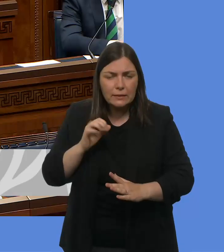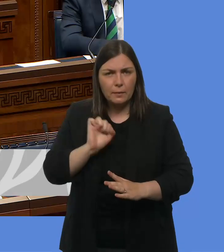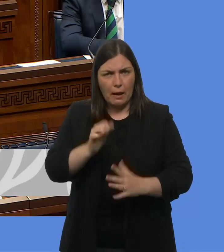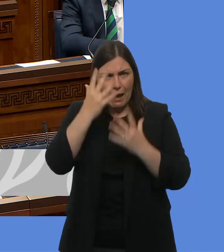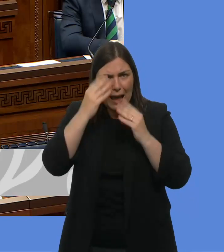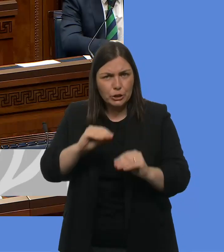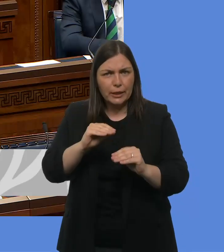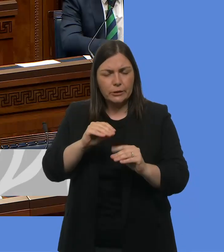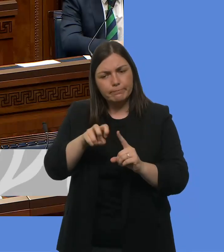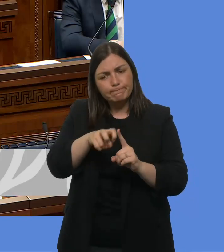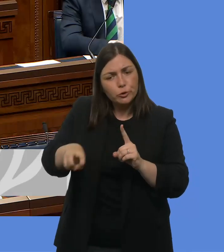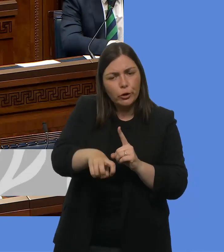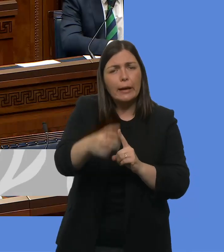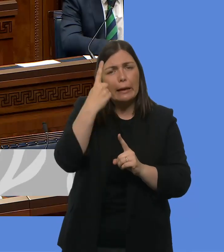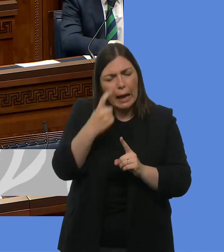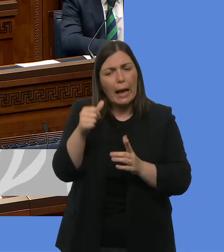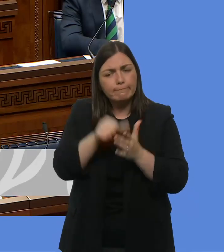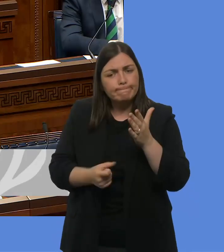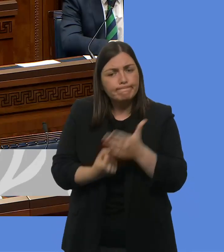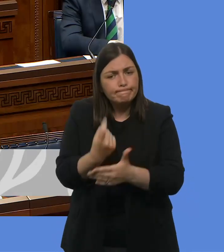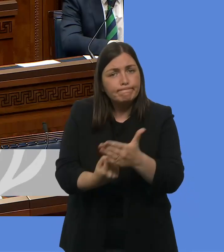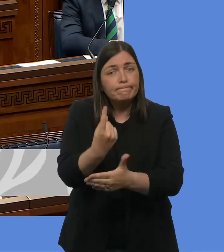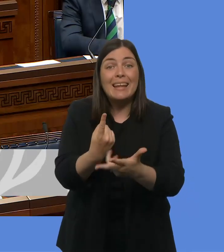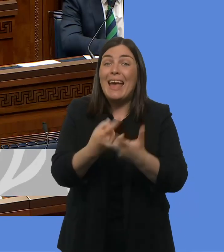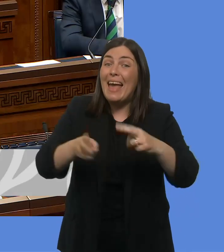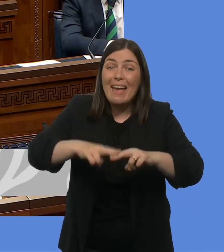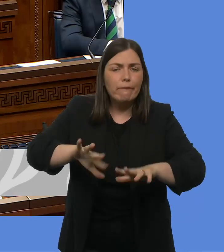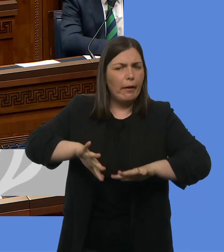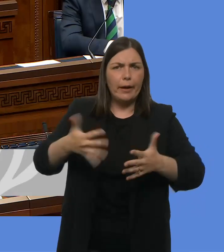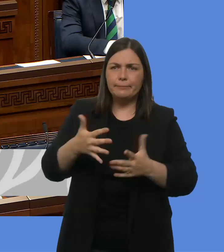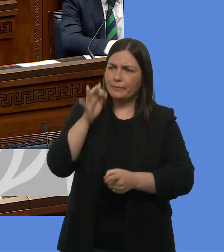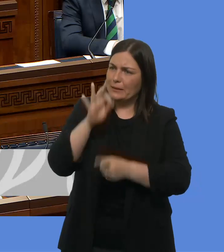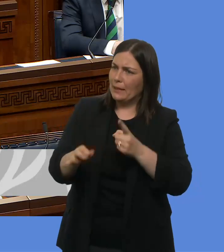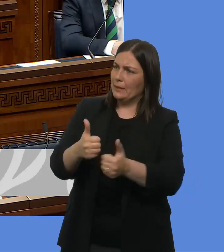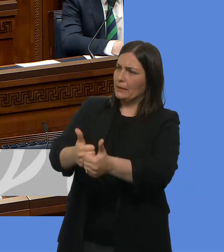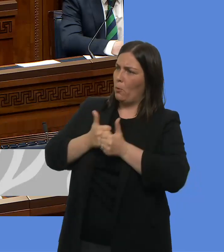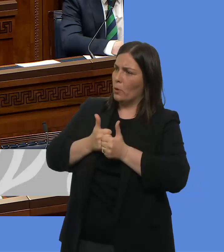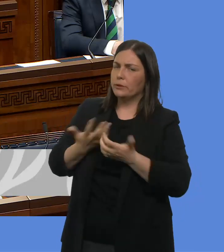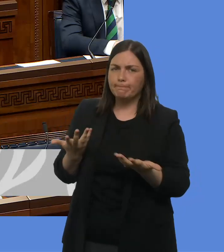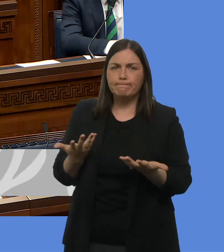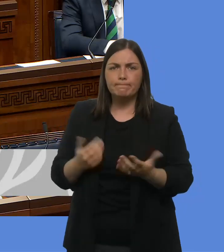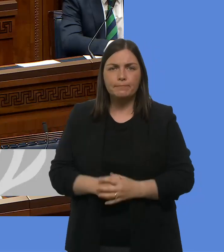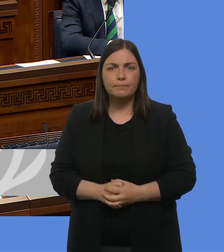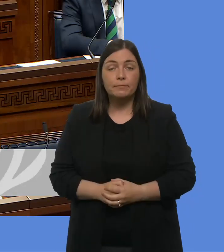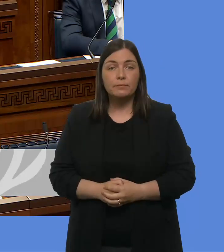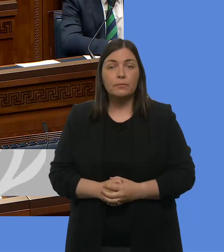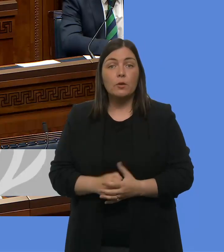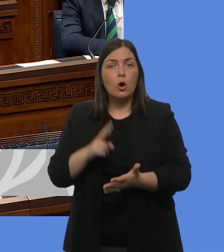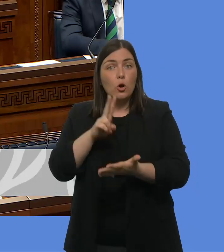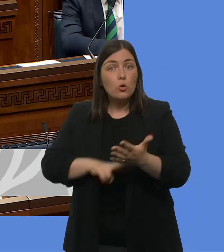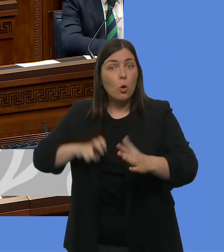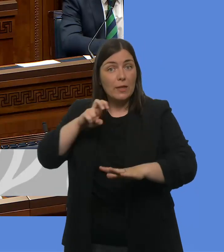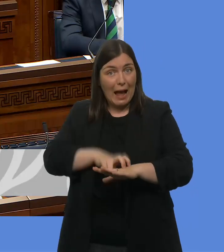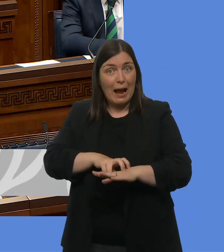early intervention and specialised support are not indeed provided. This is especially true in Northern Ireland, where we have a Fair Start, which